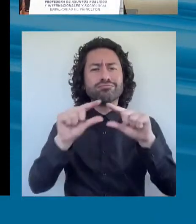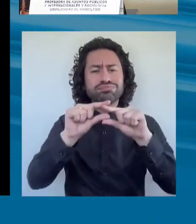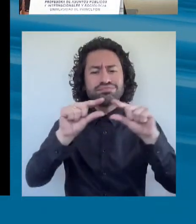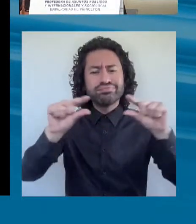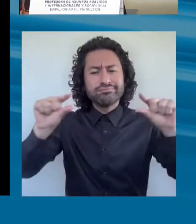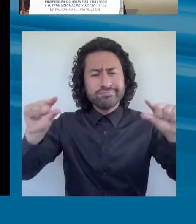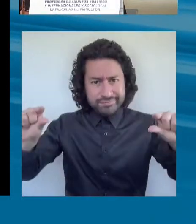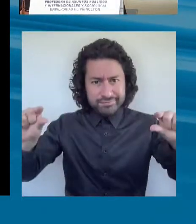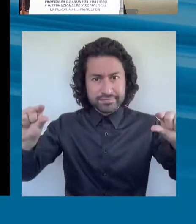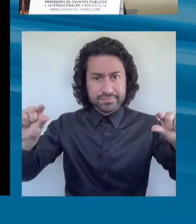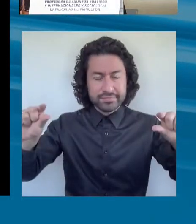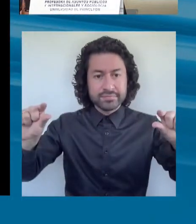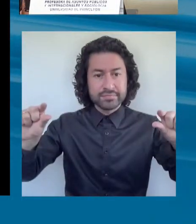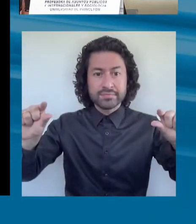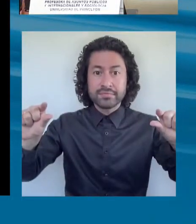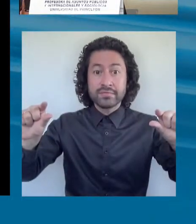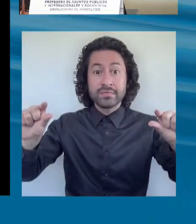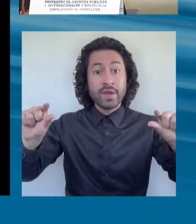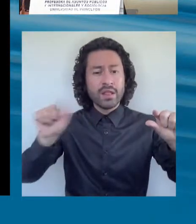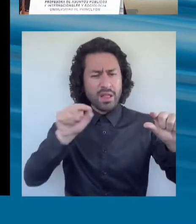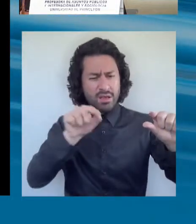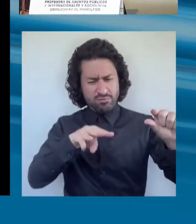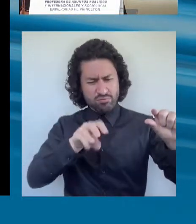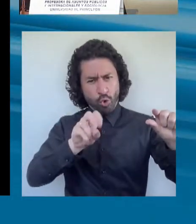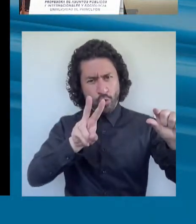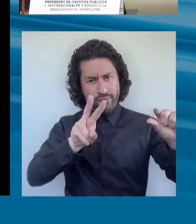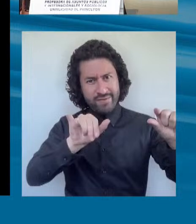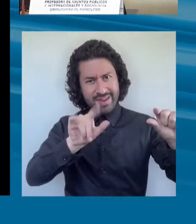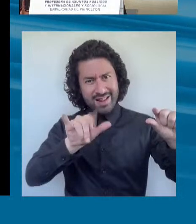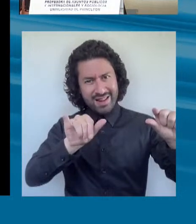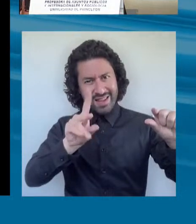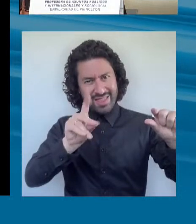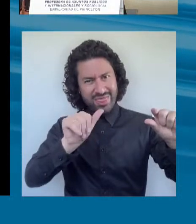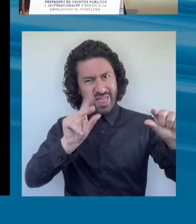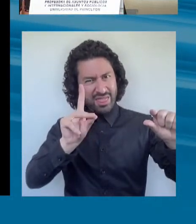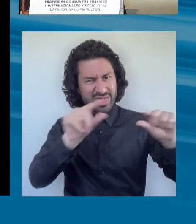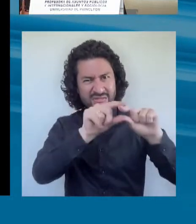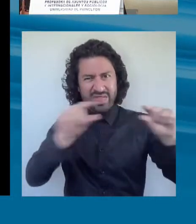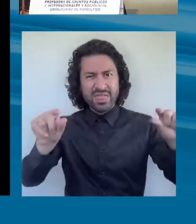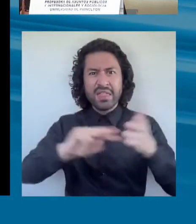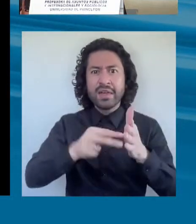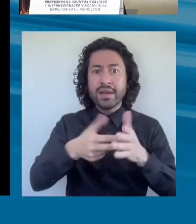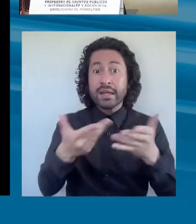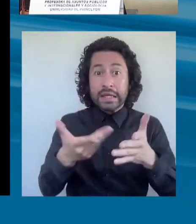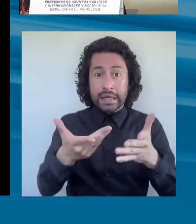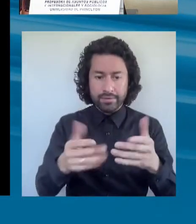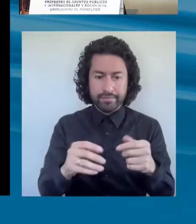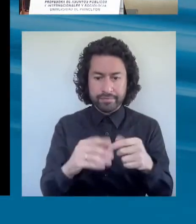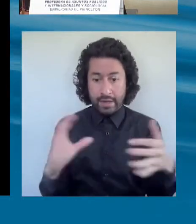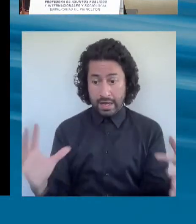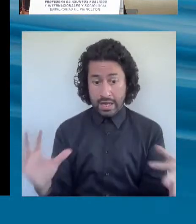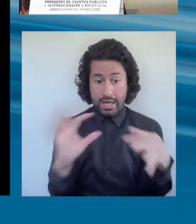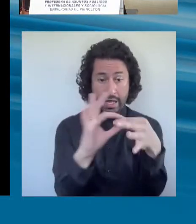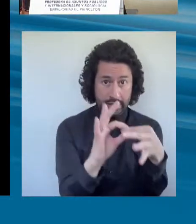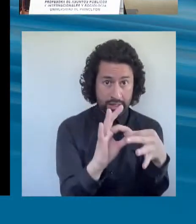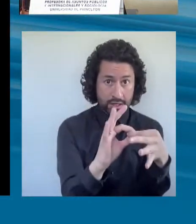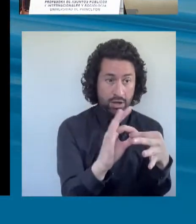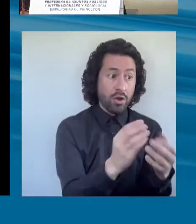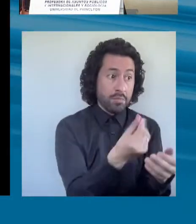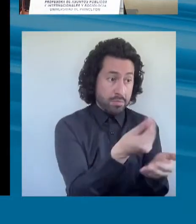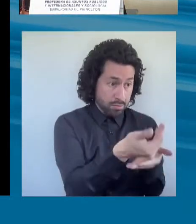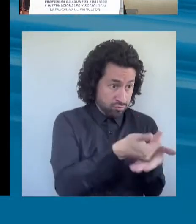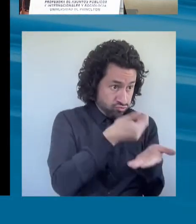conventional definition of mobility. When we research about mobility, we mean the association